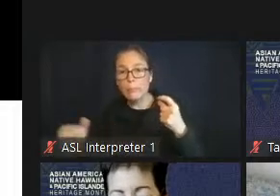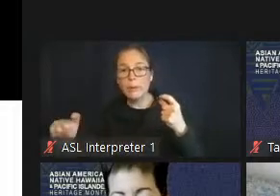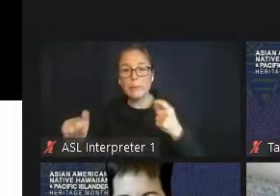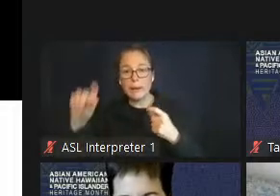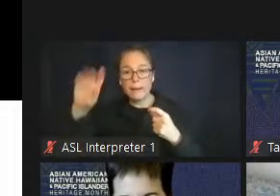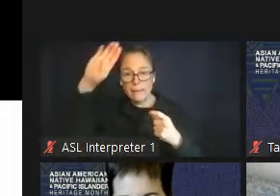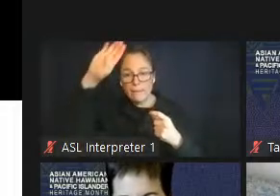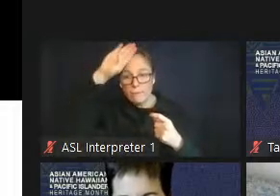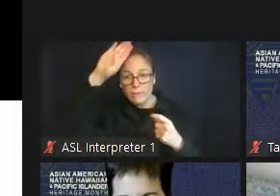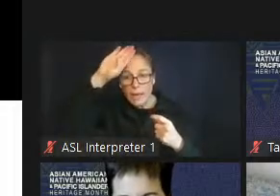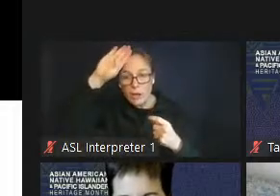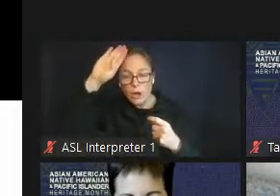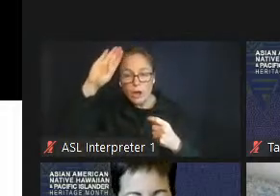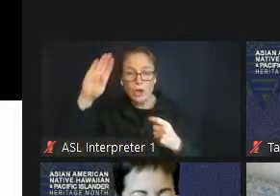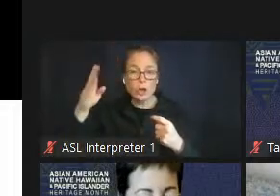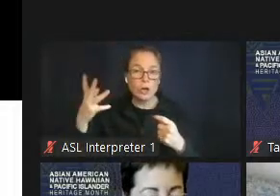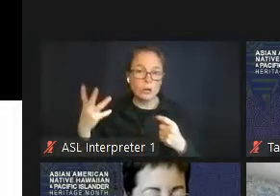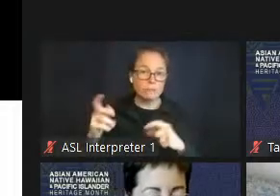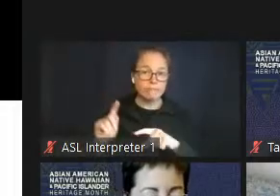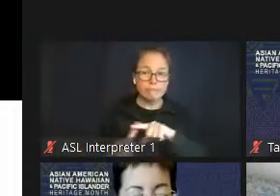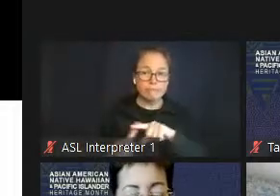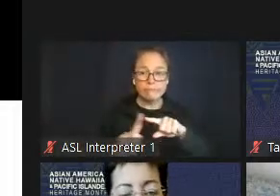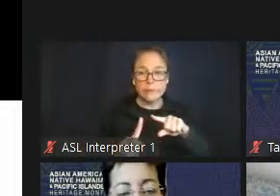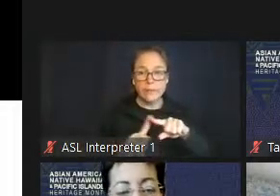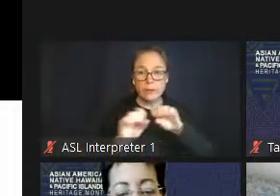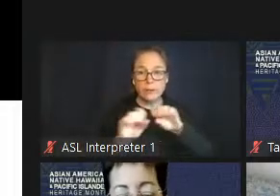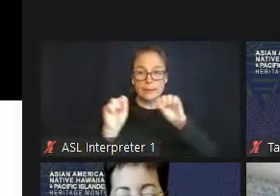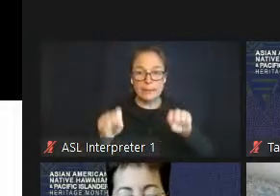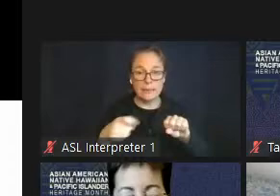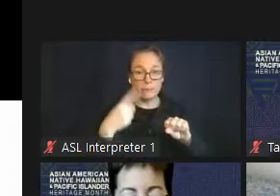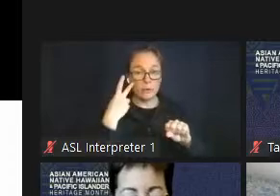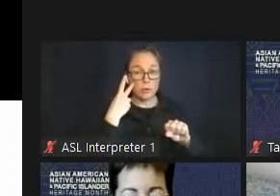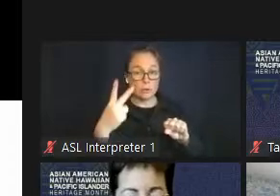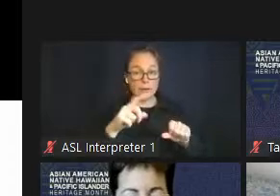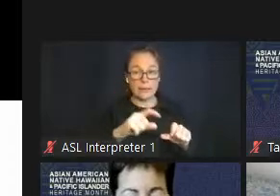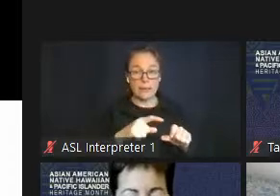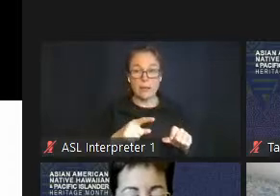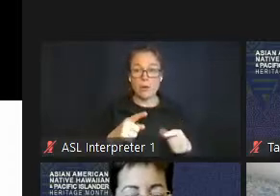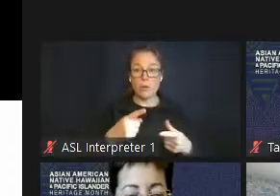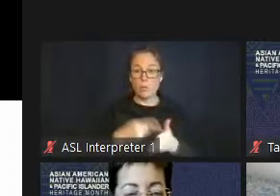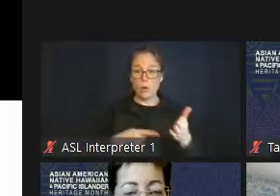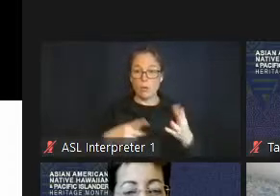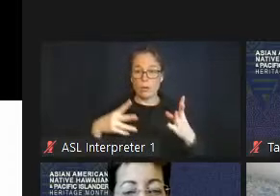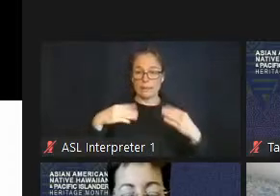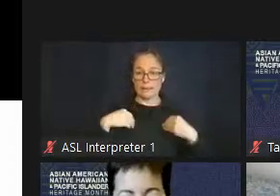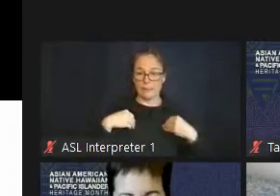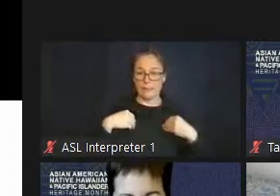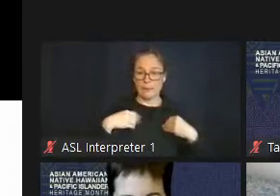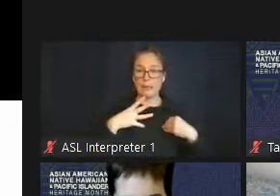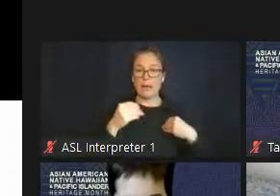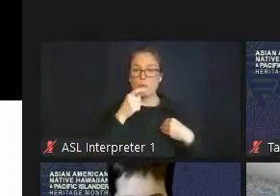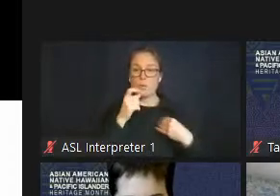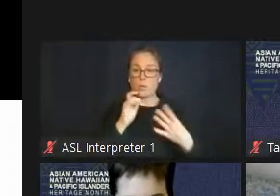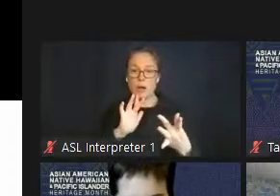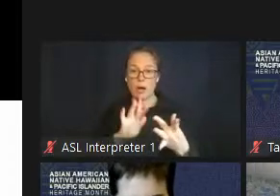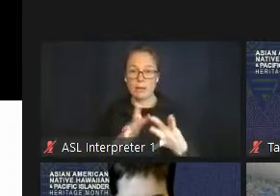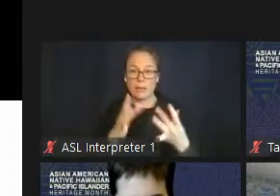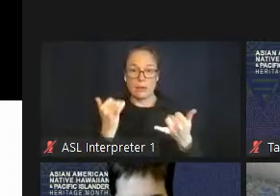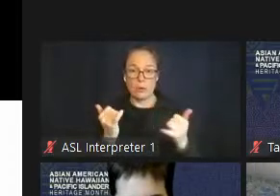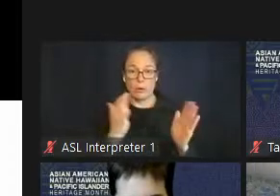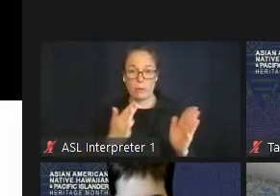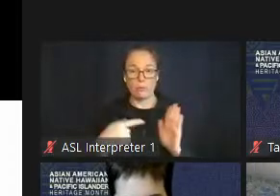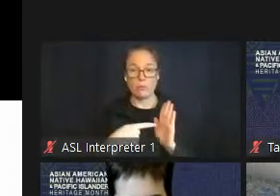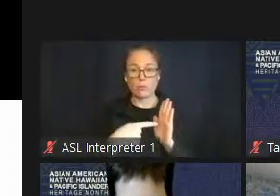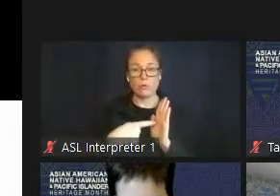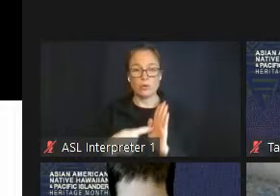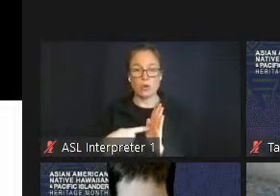systems. This graph of case files accepted and contacts in current planning illustrate a